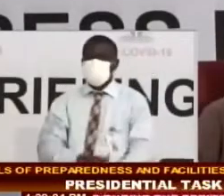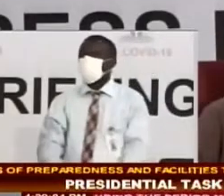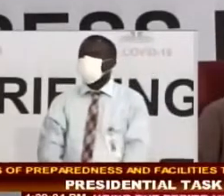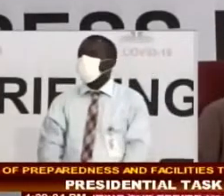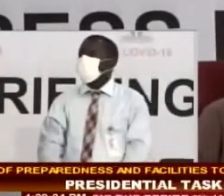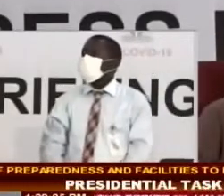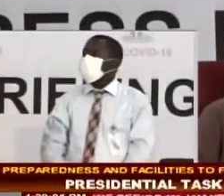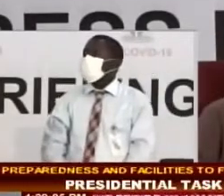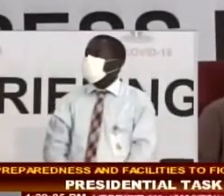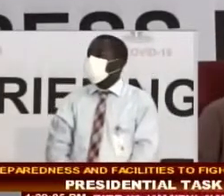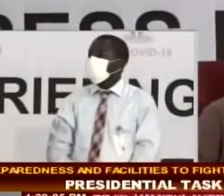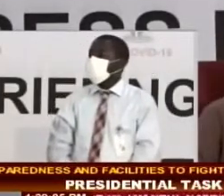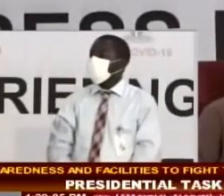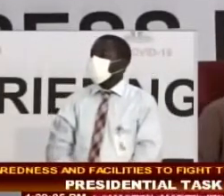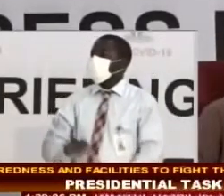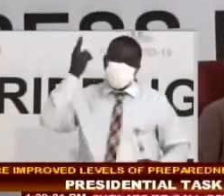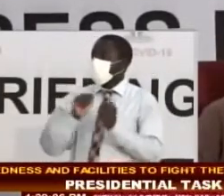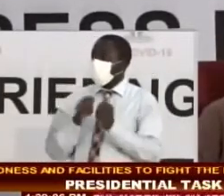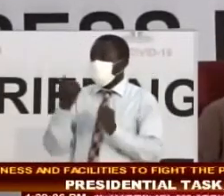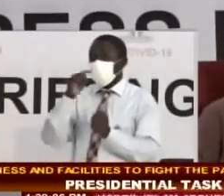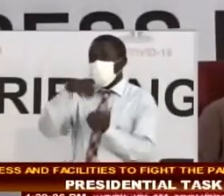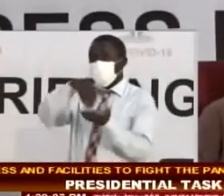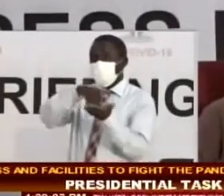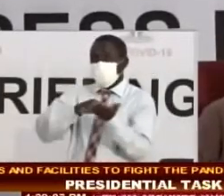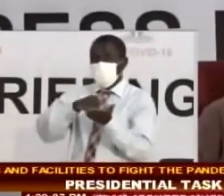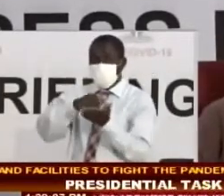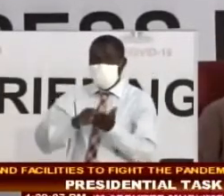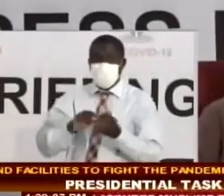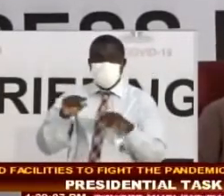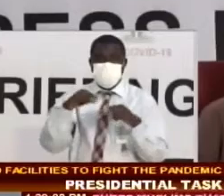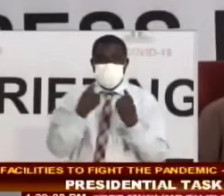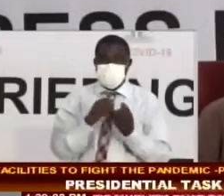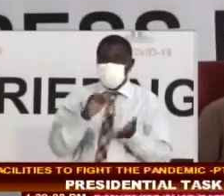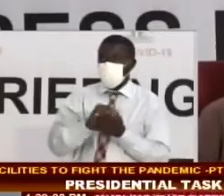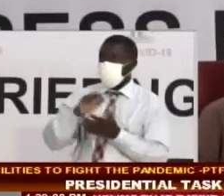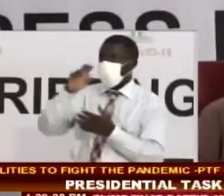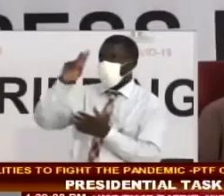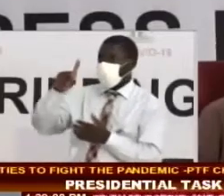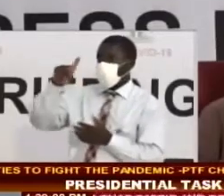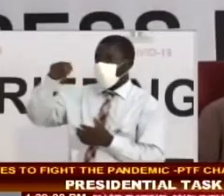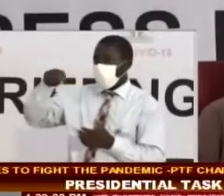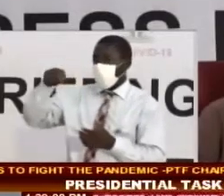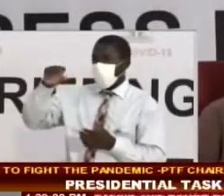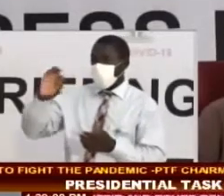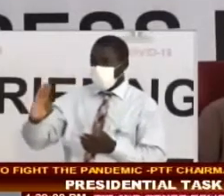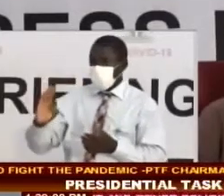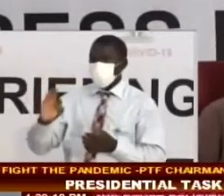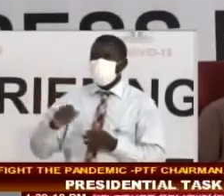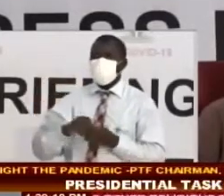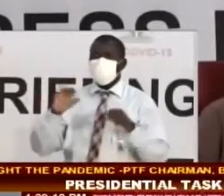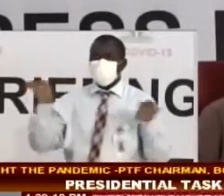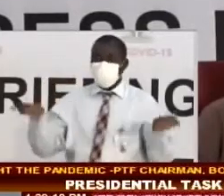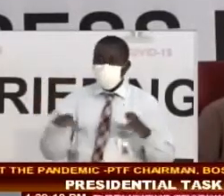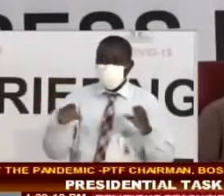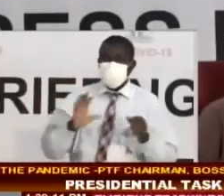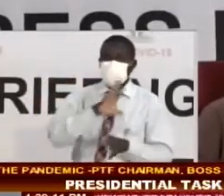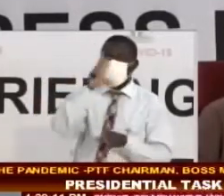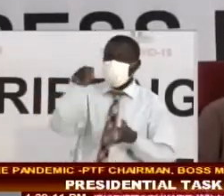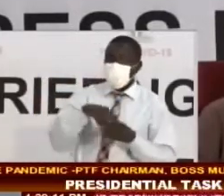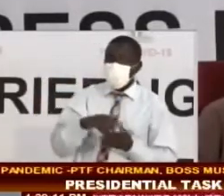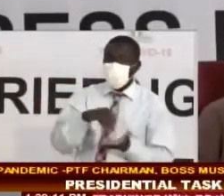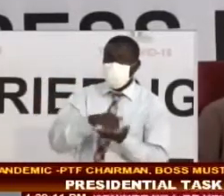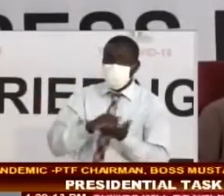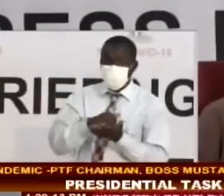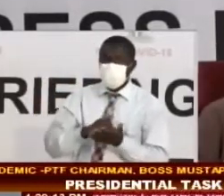With regards to vulnerable groups, we would like to confirm that the PTF response activities do include vulnerable groups, including people